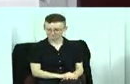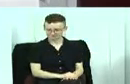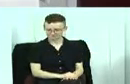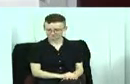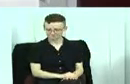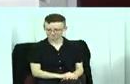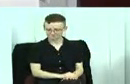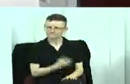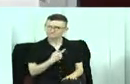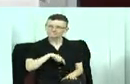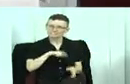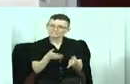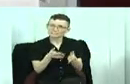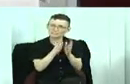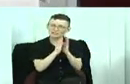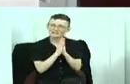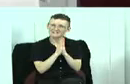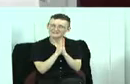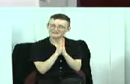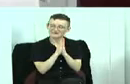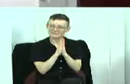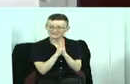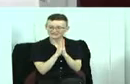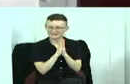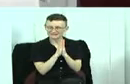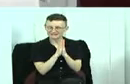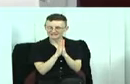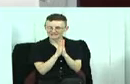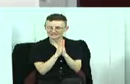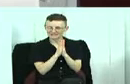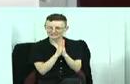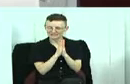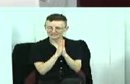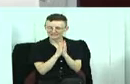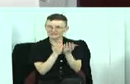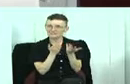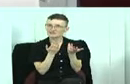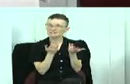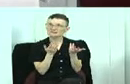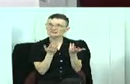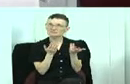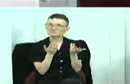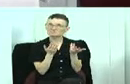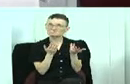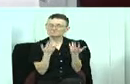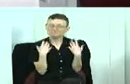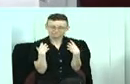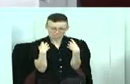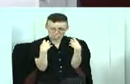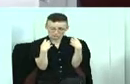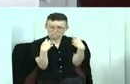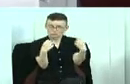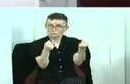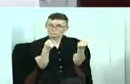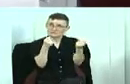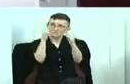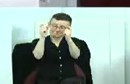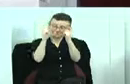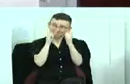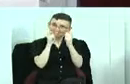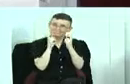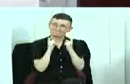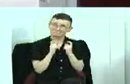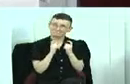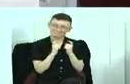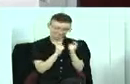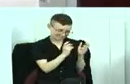And so, God, we ask that you just give us the strength to let those things die too, and to step